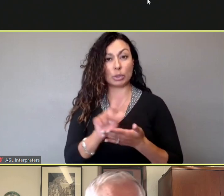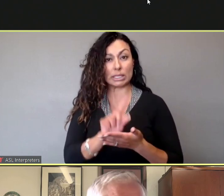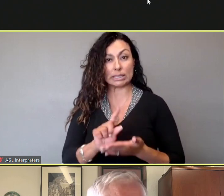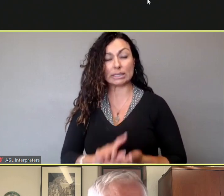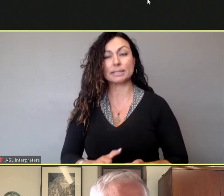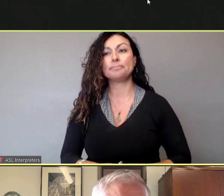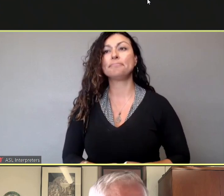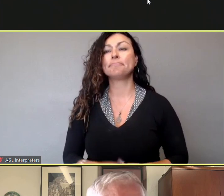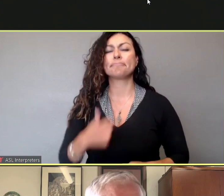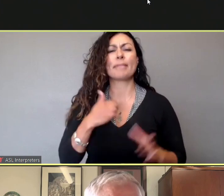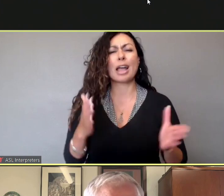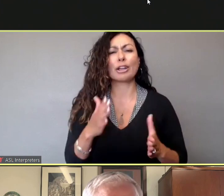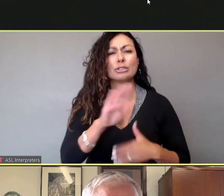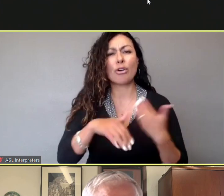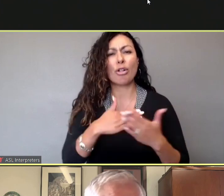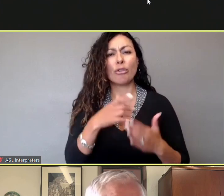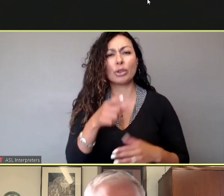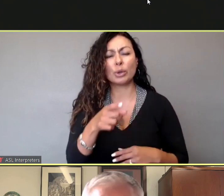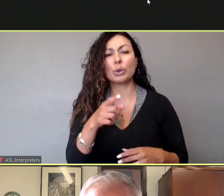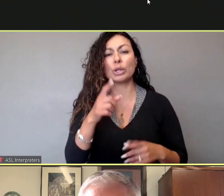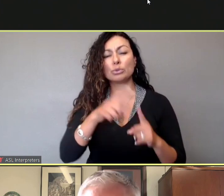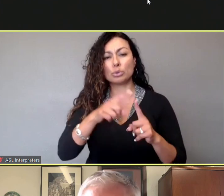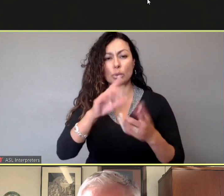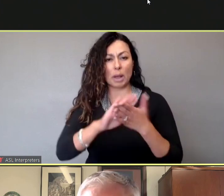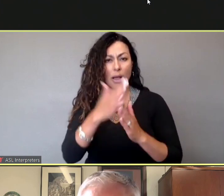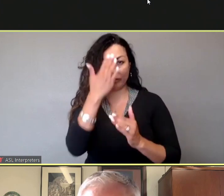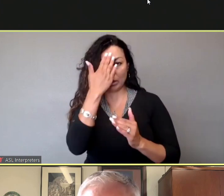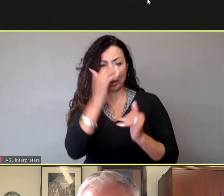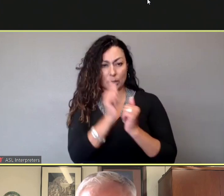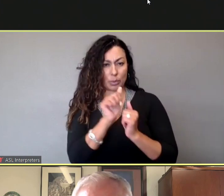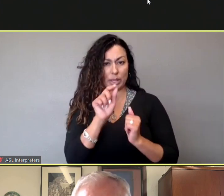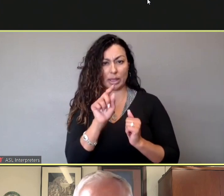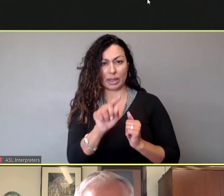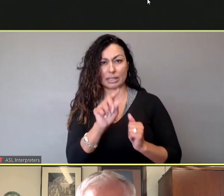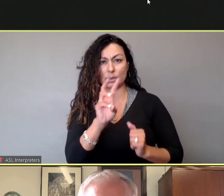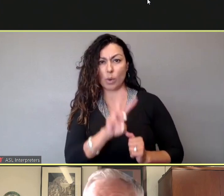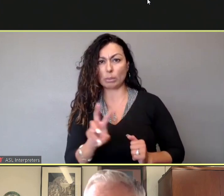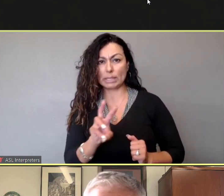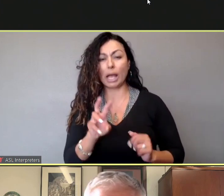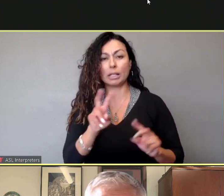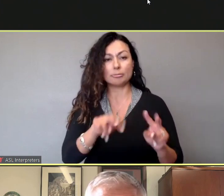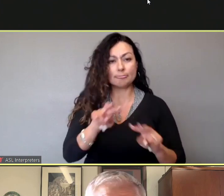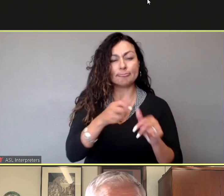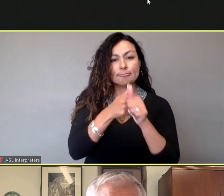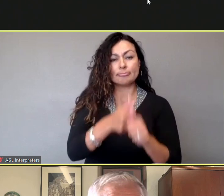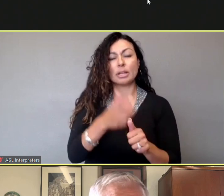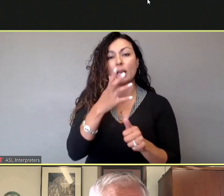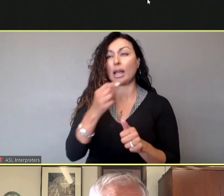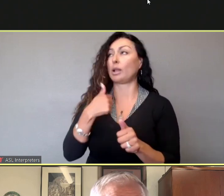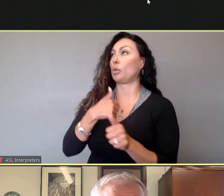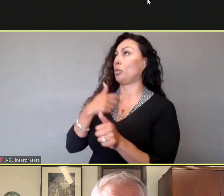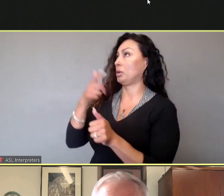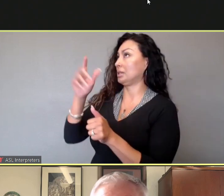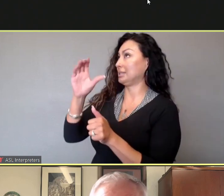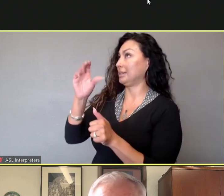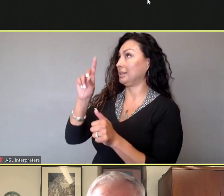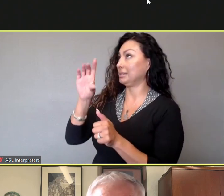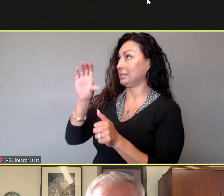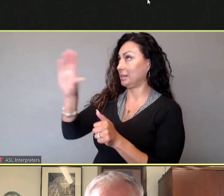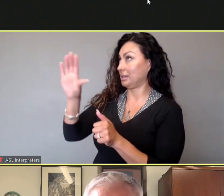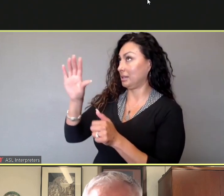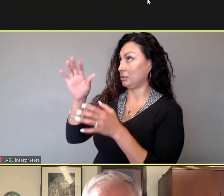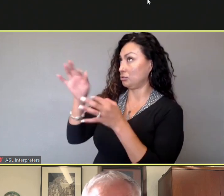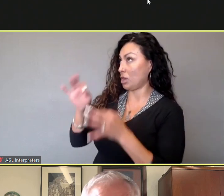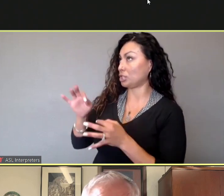I'd encourage all of you to familiarize yourself with this website, and we go by the CDC direction now, follow the